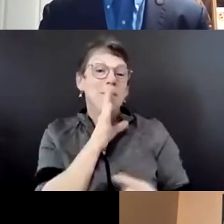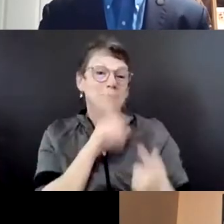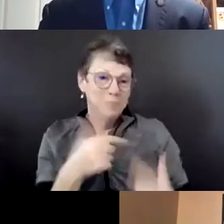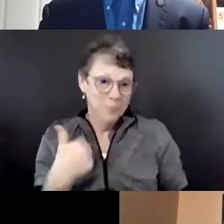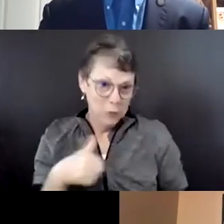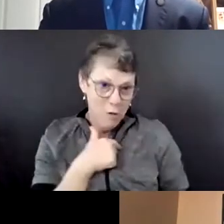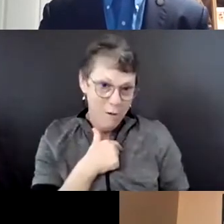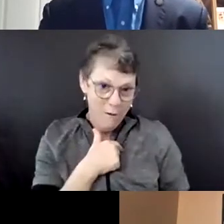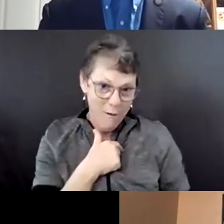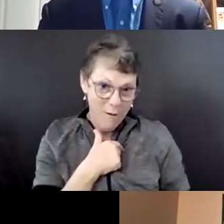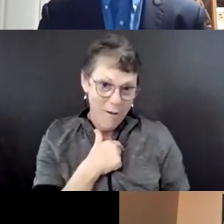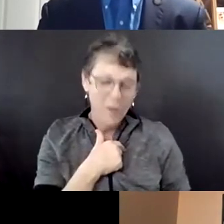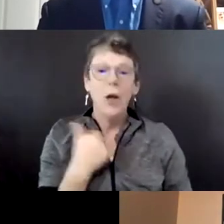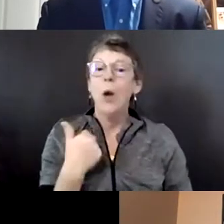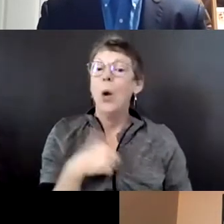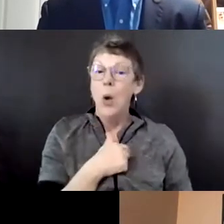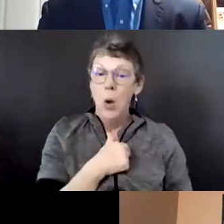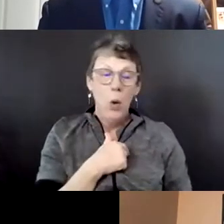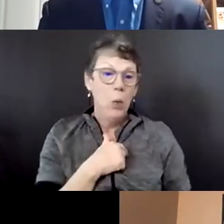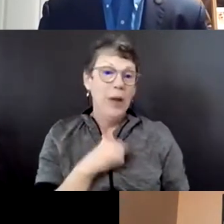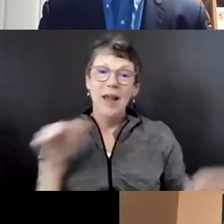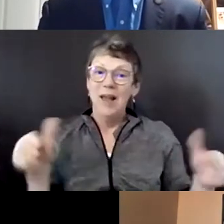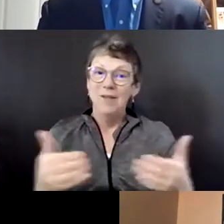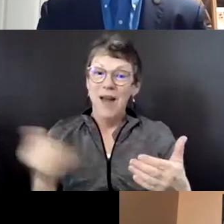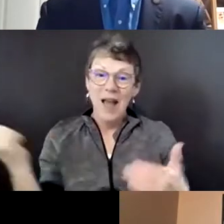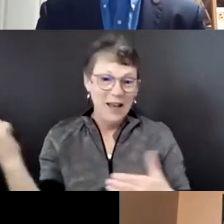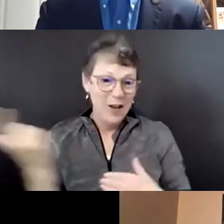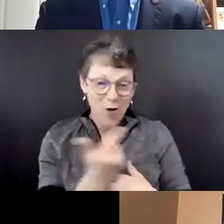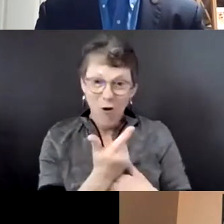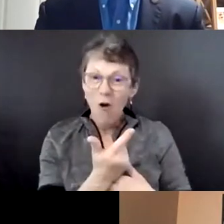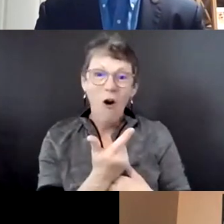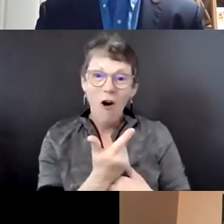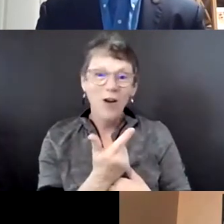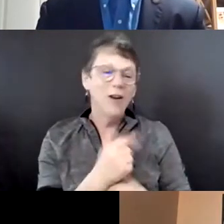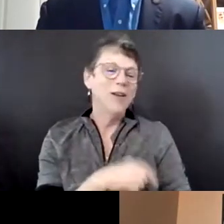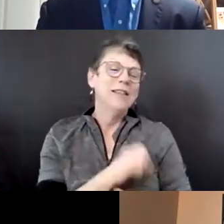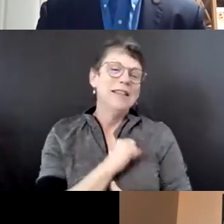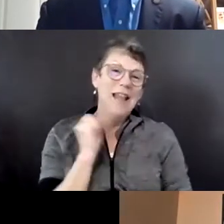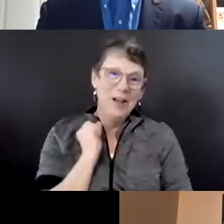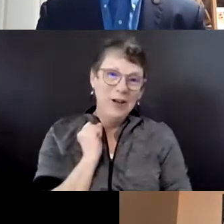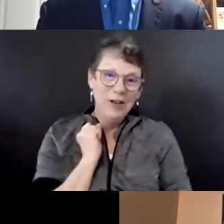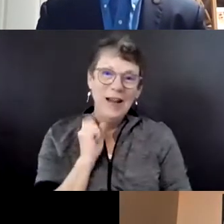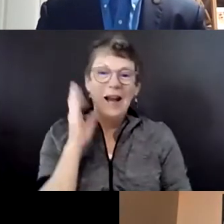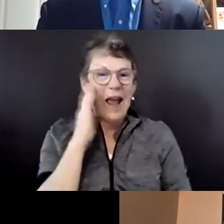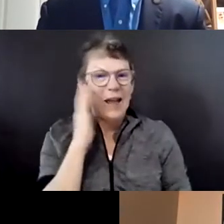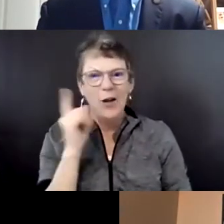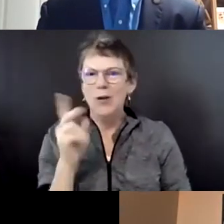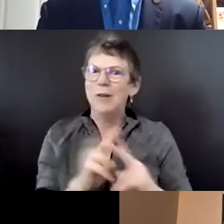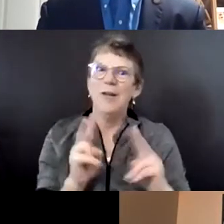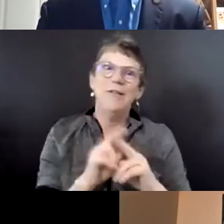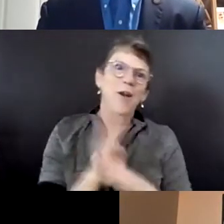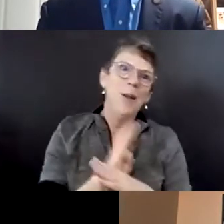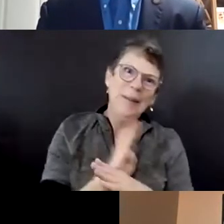invited all Johnson County senators to participate, and I know that you were super swamped. So thank you so much for joining